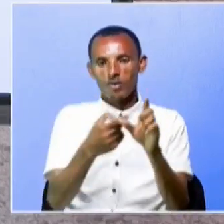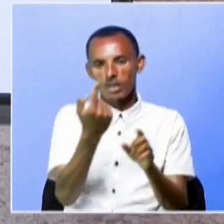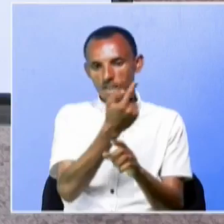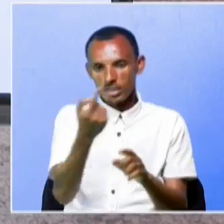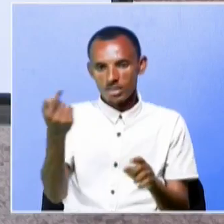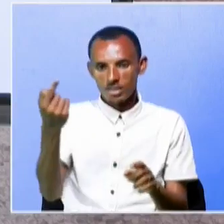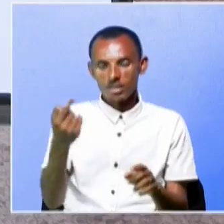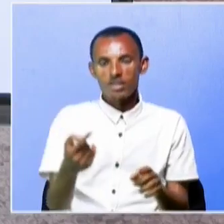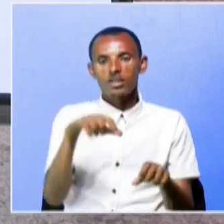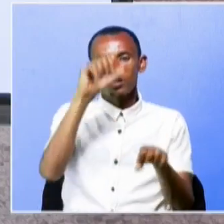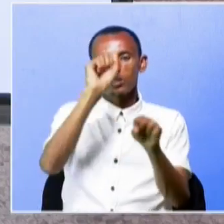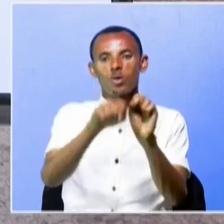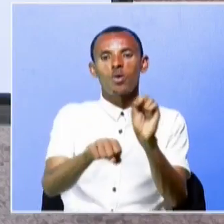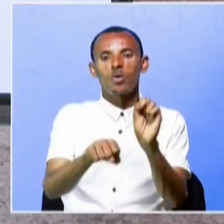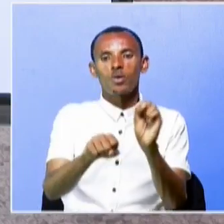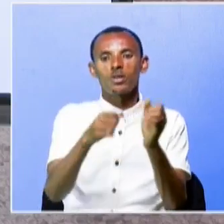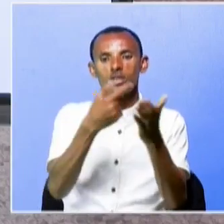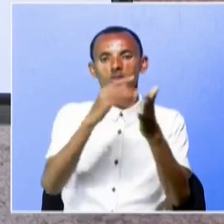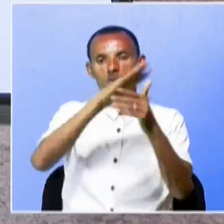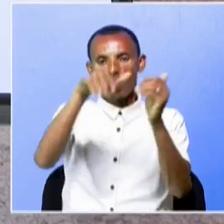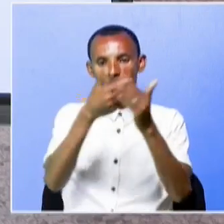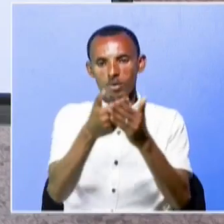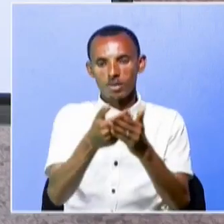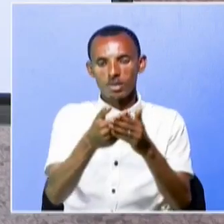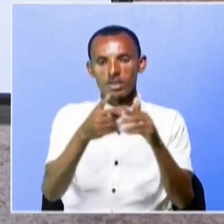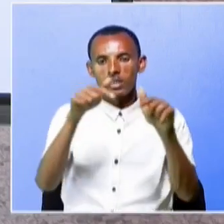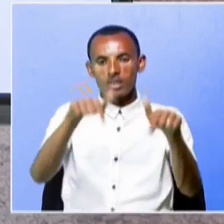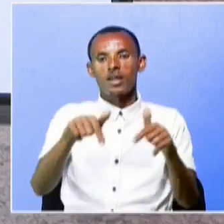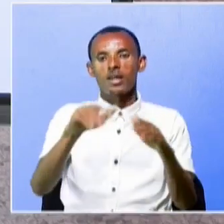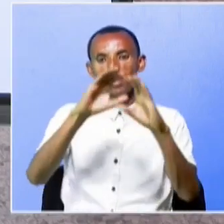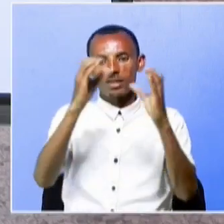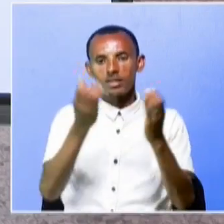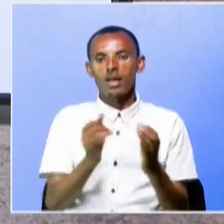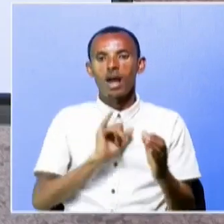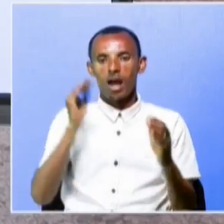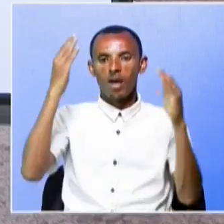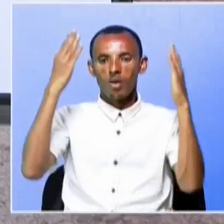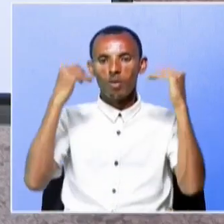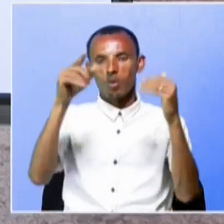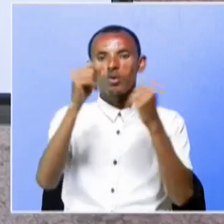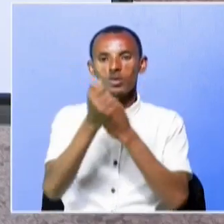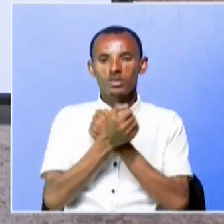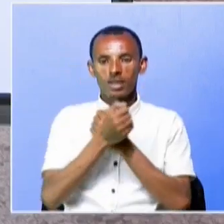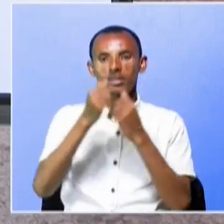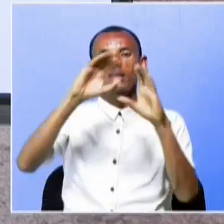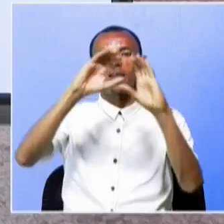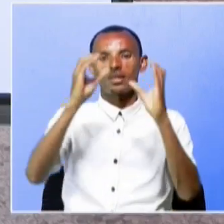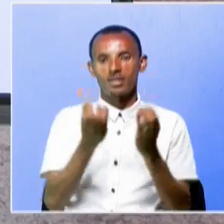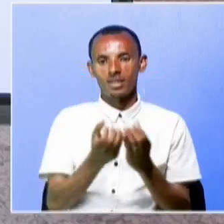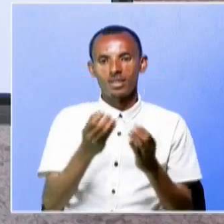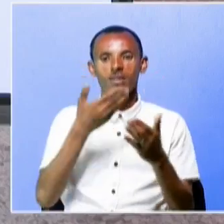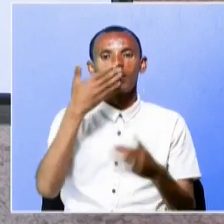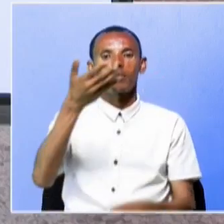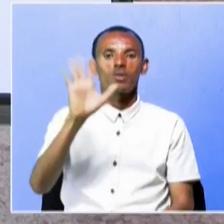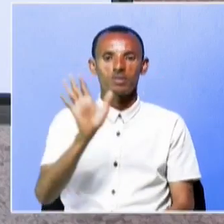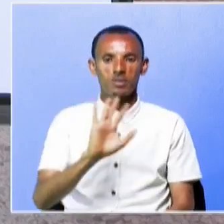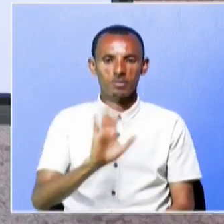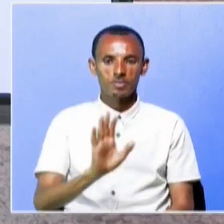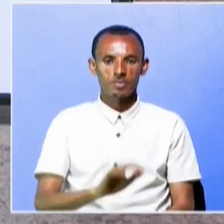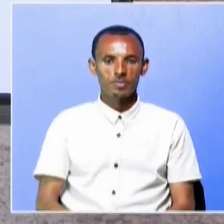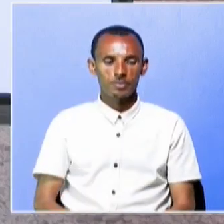one. So this is all about for today. I hope you enjoyed the lesson. Thank you for listening.